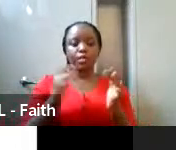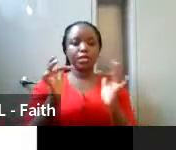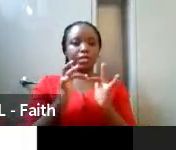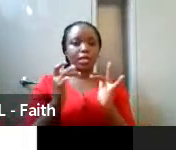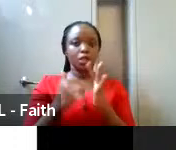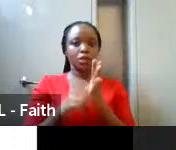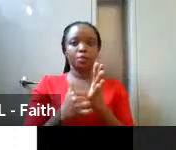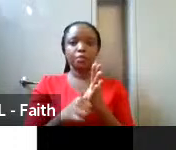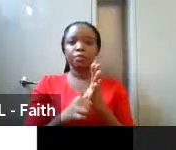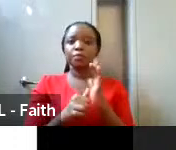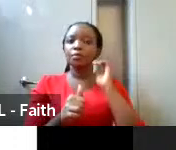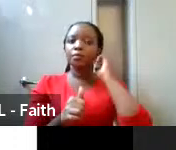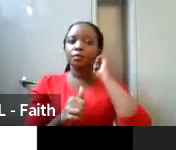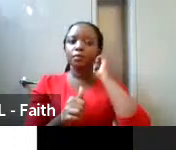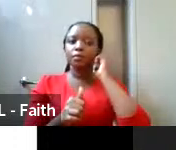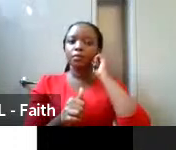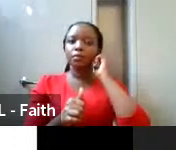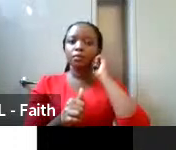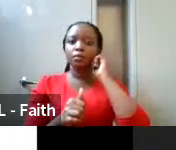session.